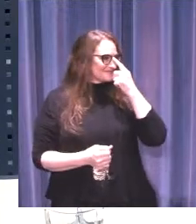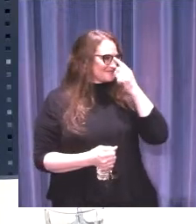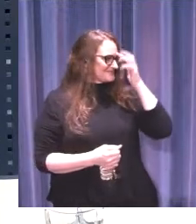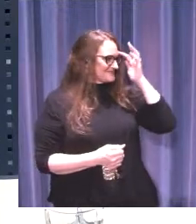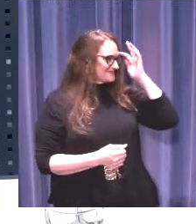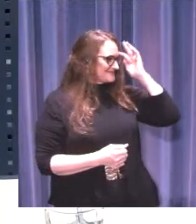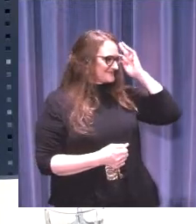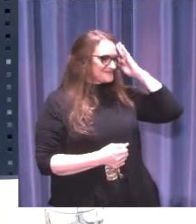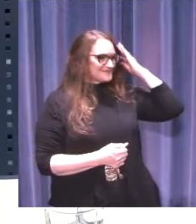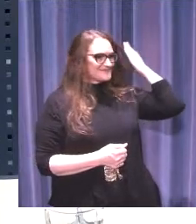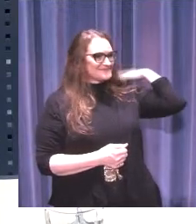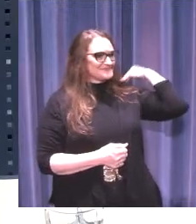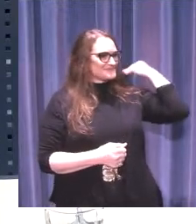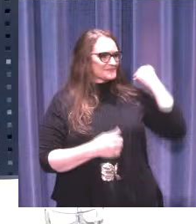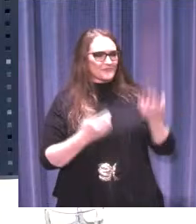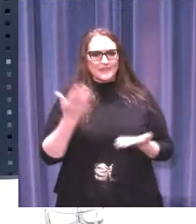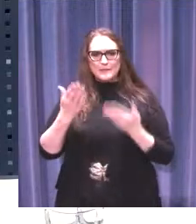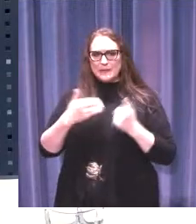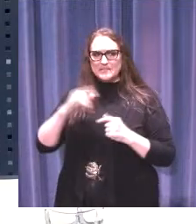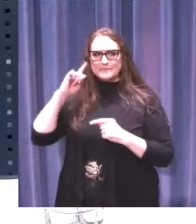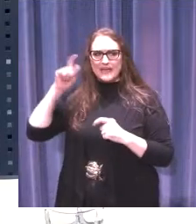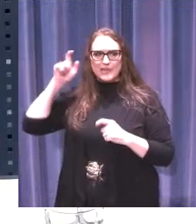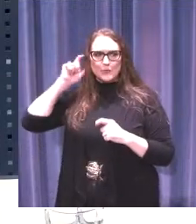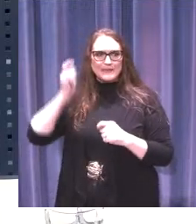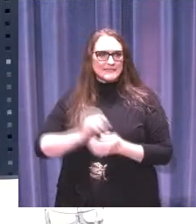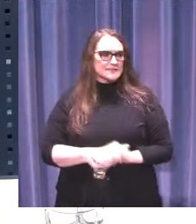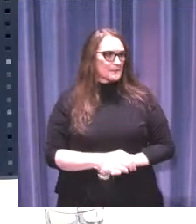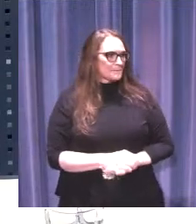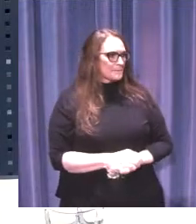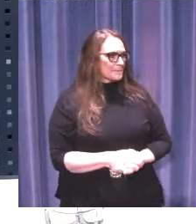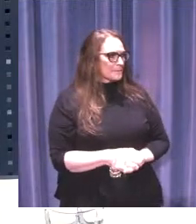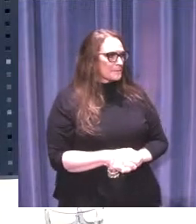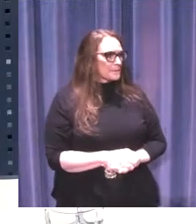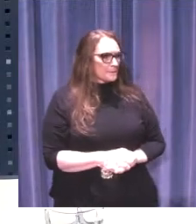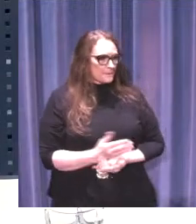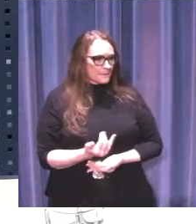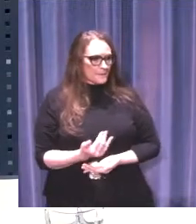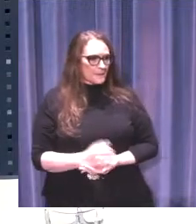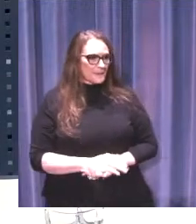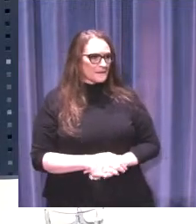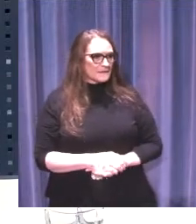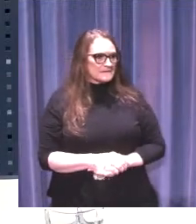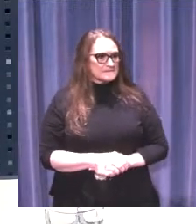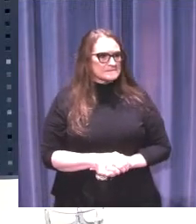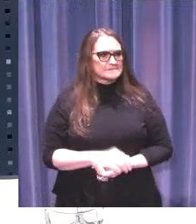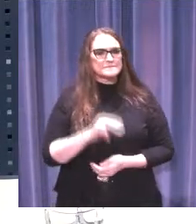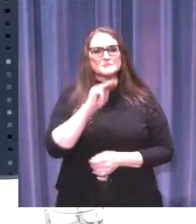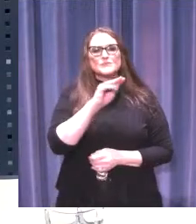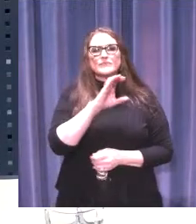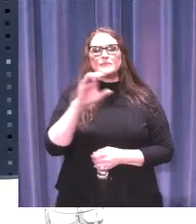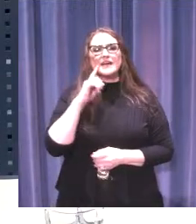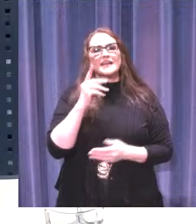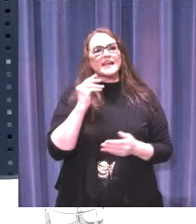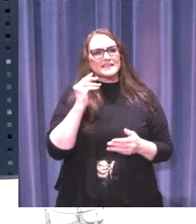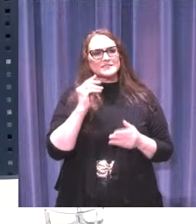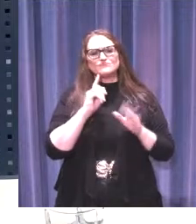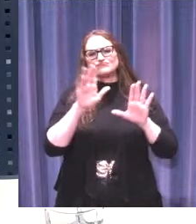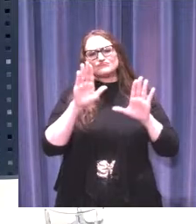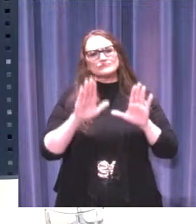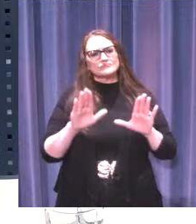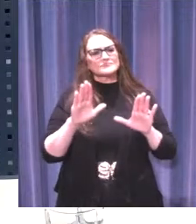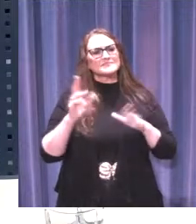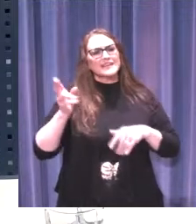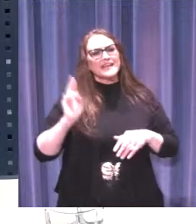It could be my earpiece. Go ahead. Mott has a rich history that is